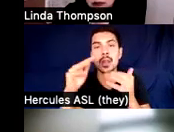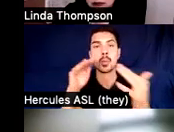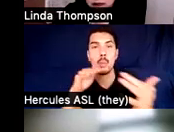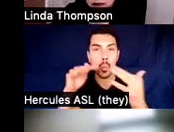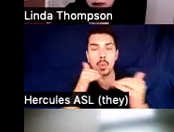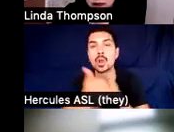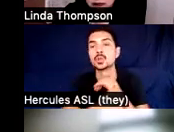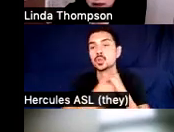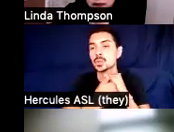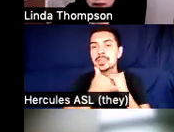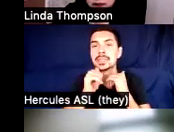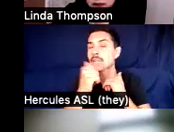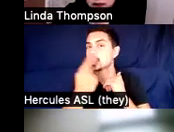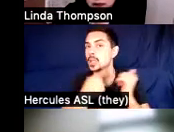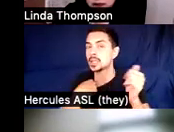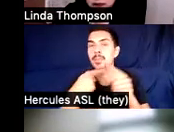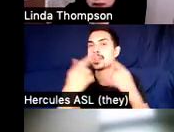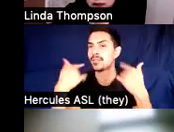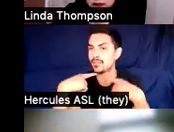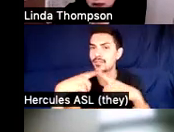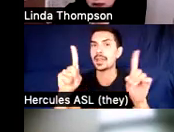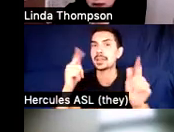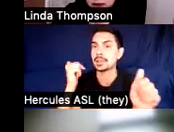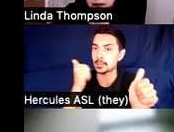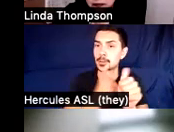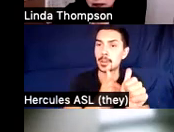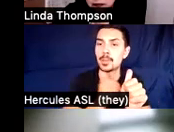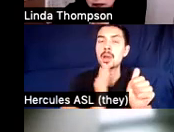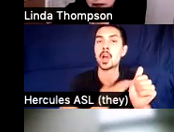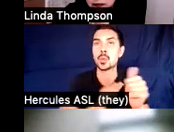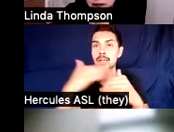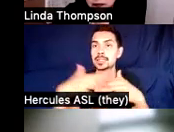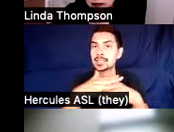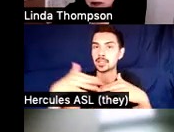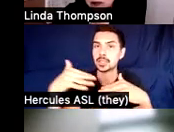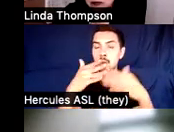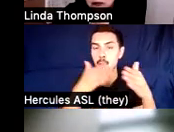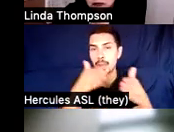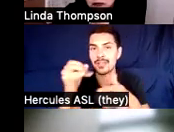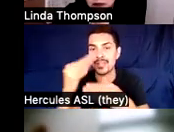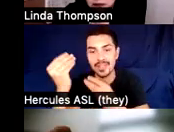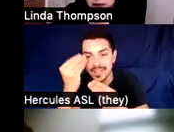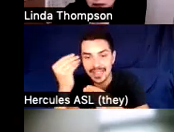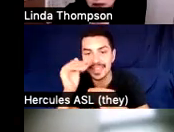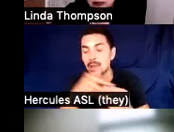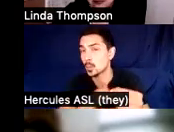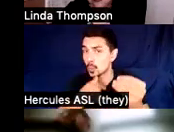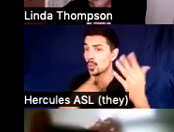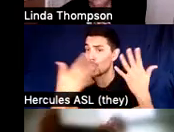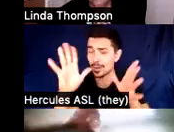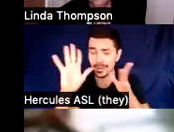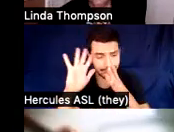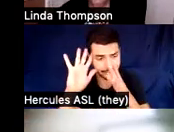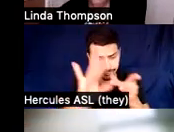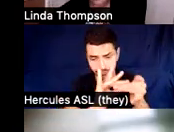They're finally catching up to our indigenous ways of thinking, though, that we're all interconnected, and that's progress.